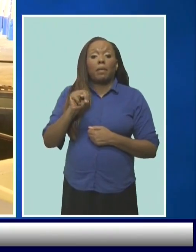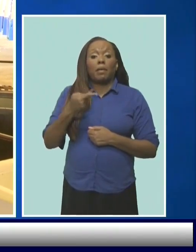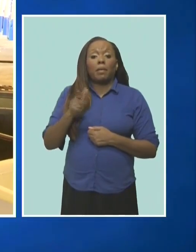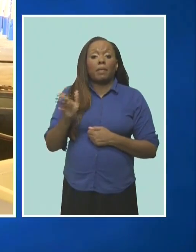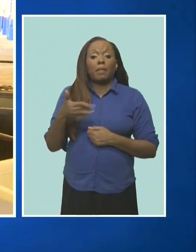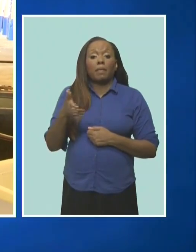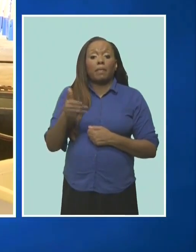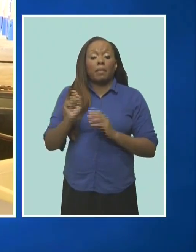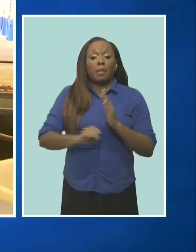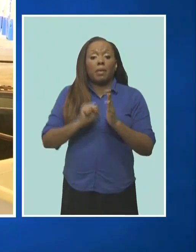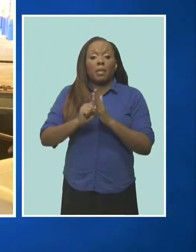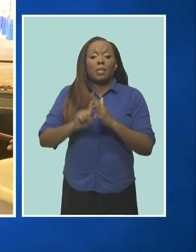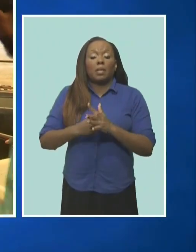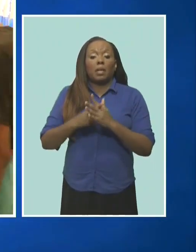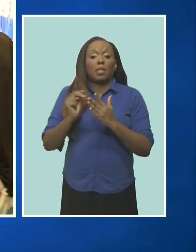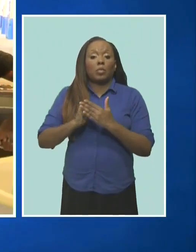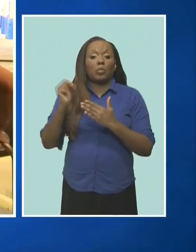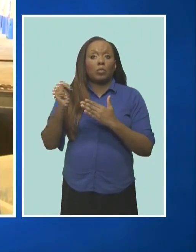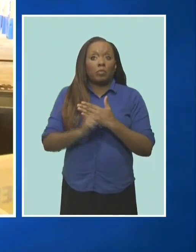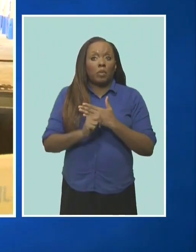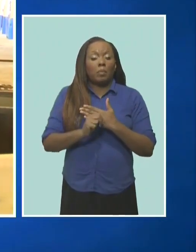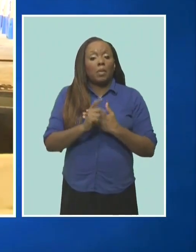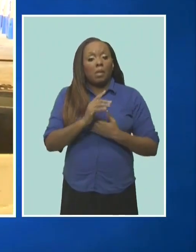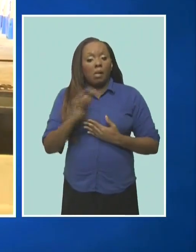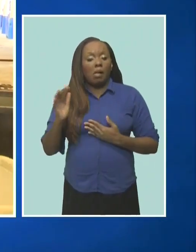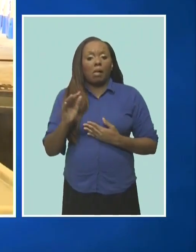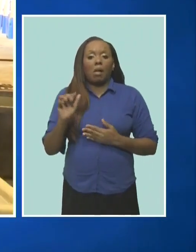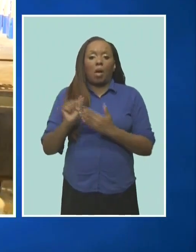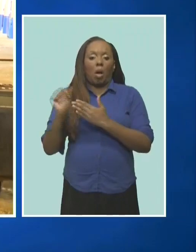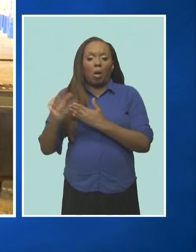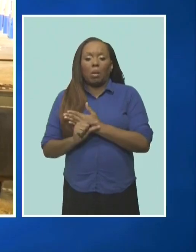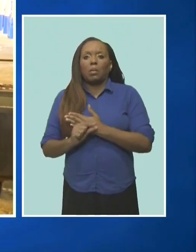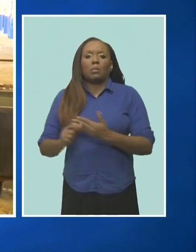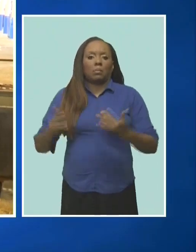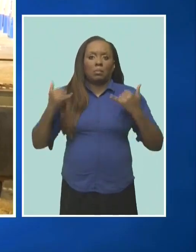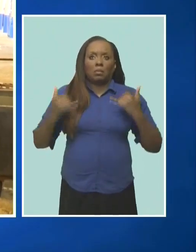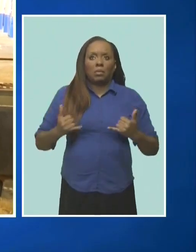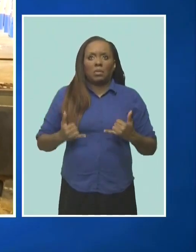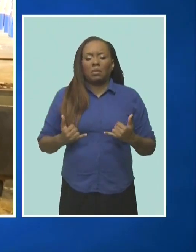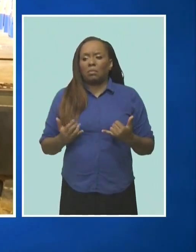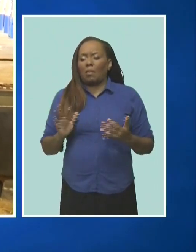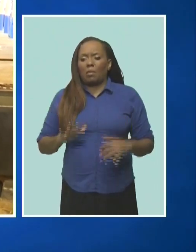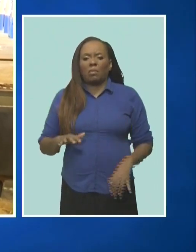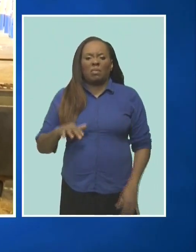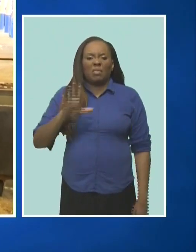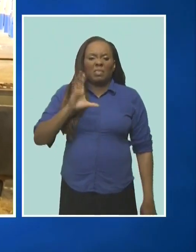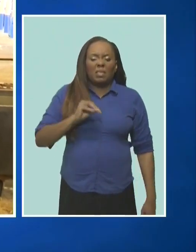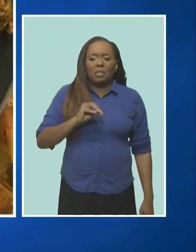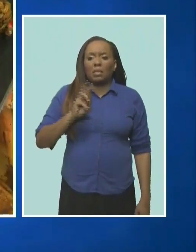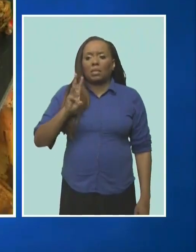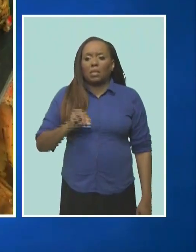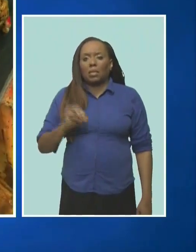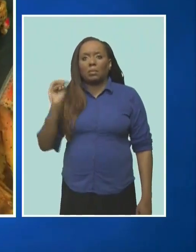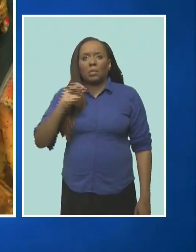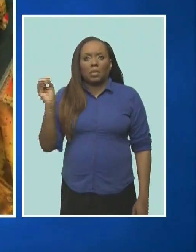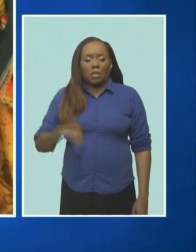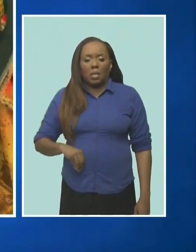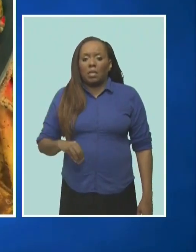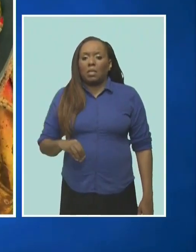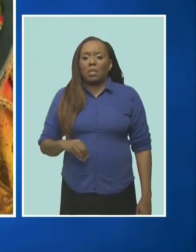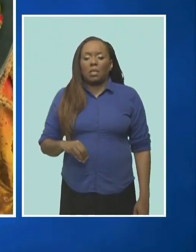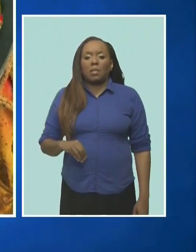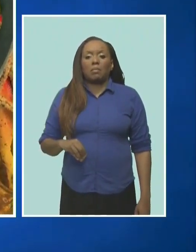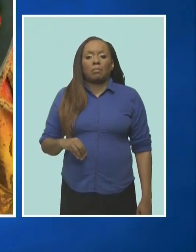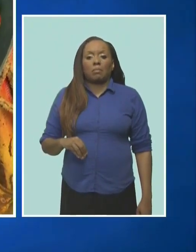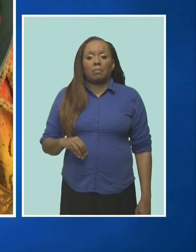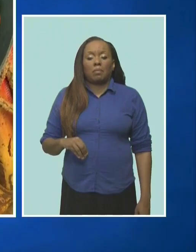between July and August each year. So to have 50 to 60% of the vessels back into the